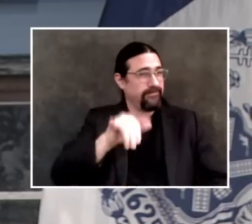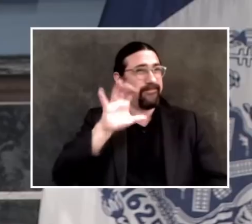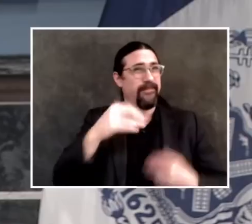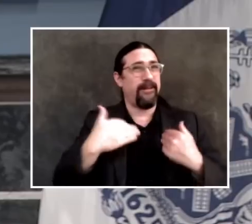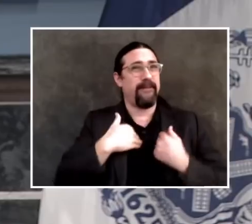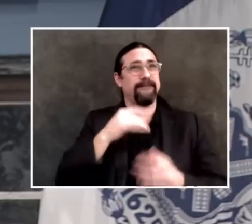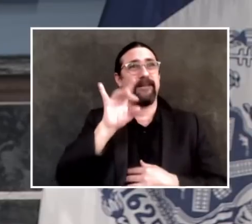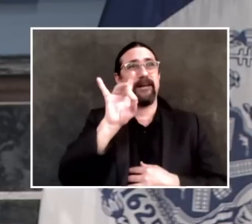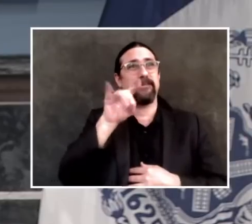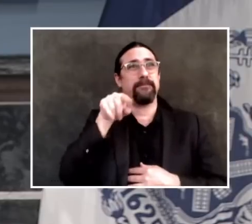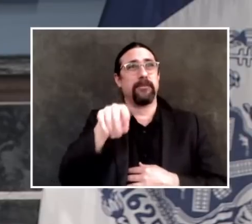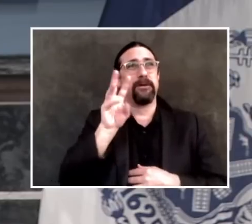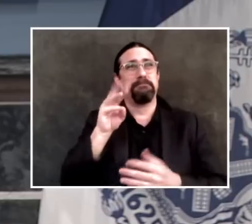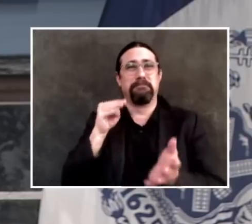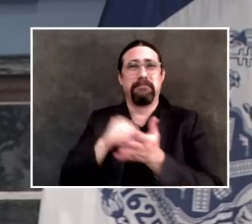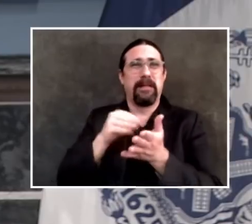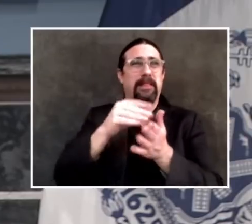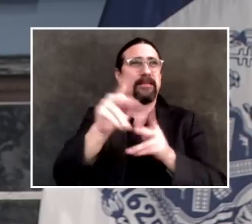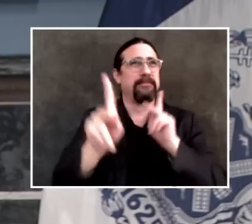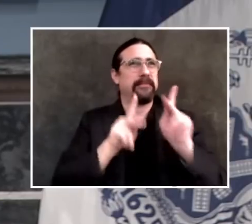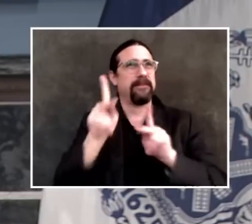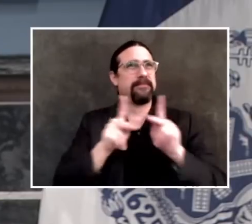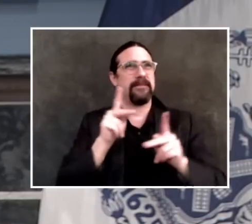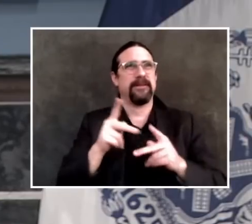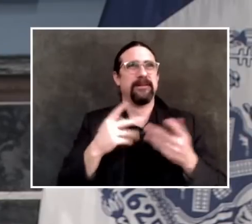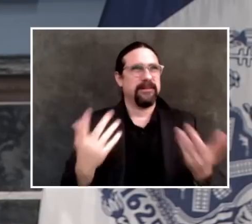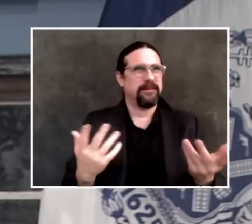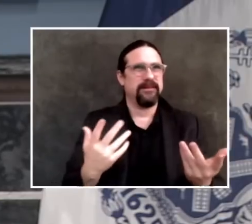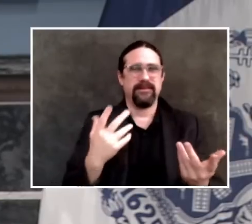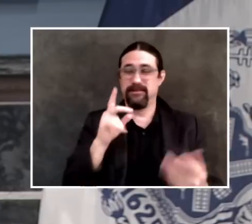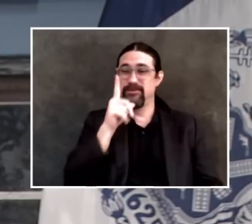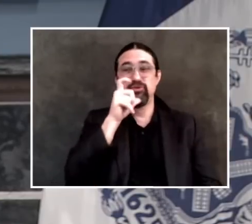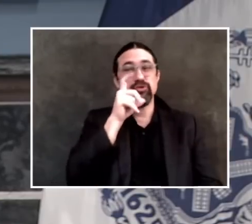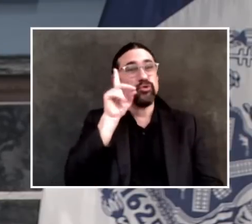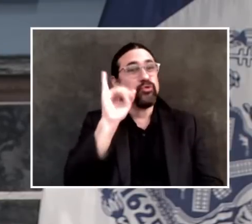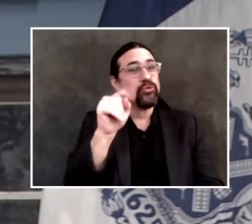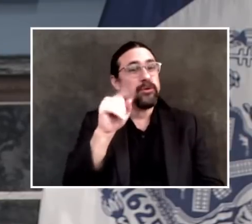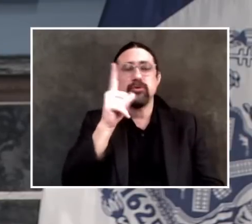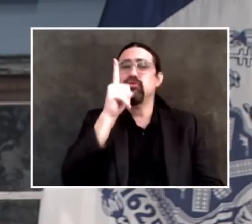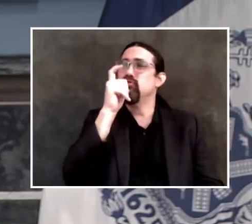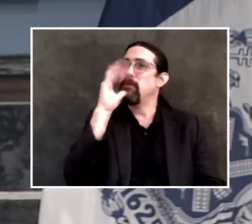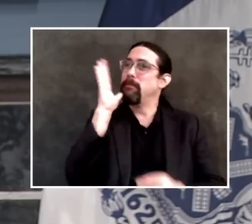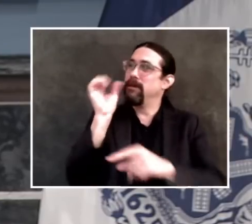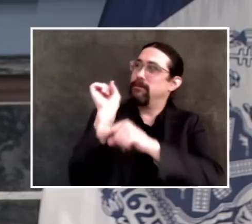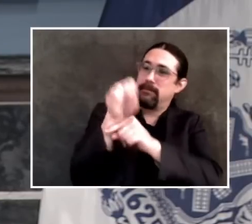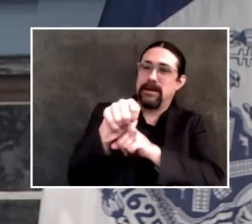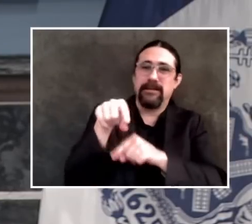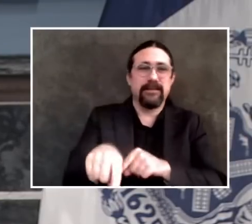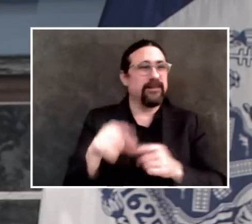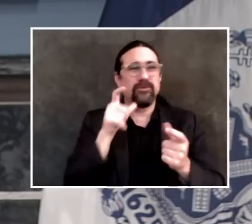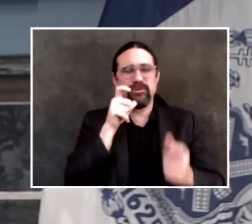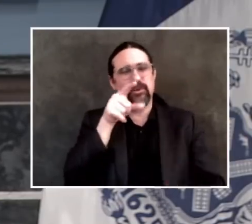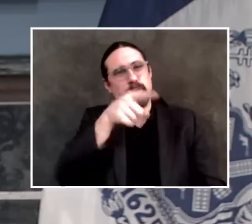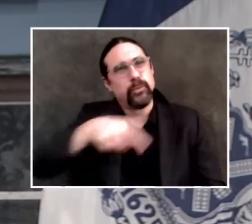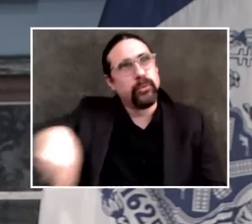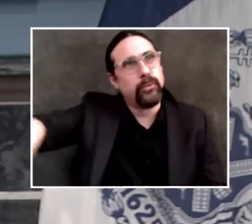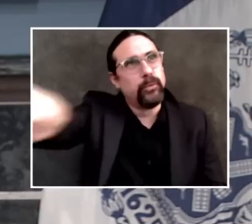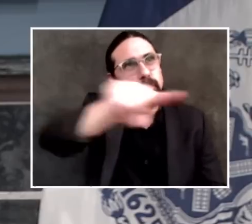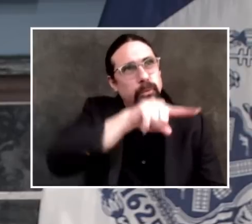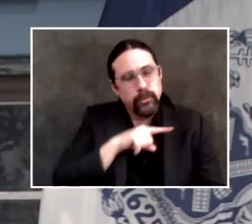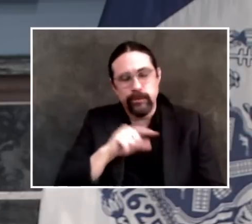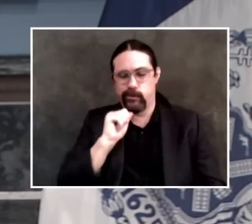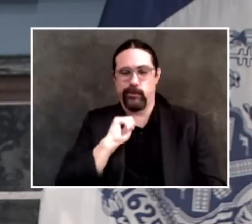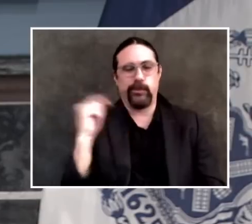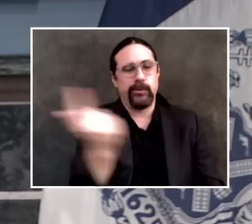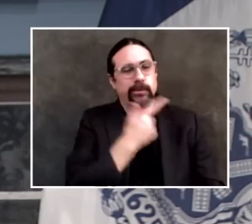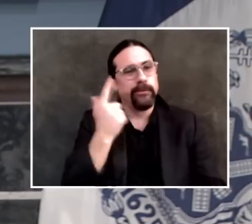No one ever heard of this disease 6 months ago. It didn't even exist. And yet it's visited upon us in a way that's the worst in our nation, one of the